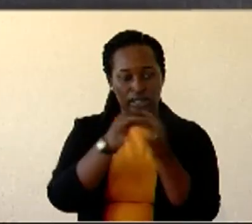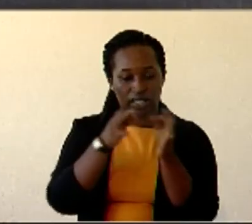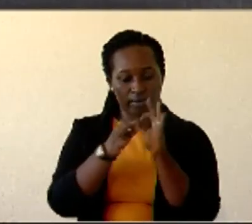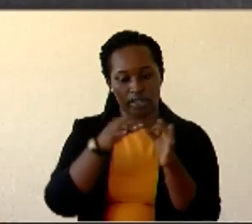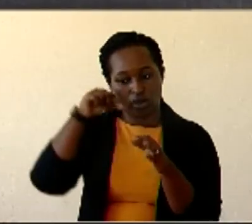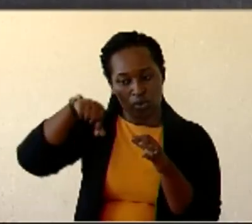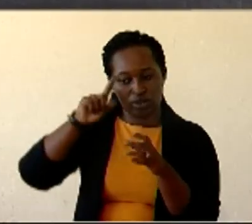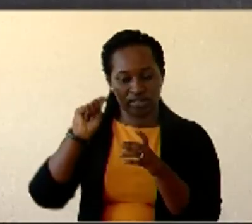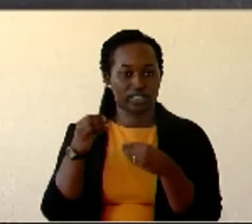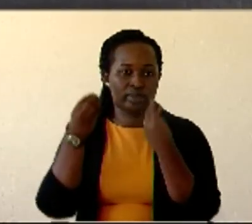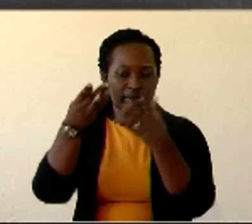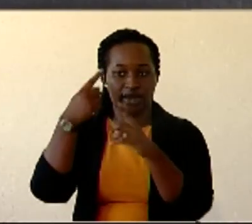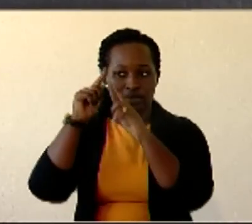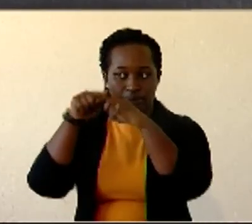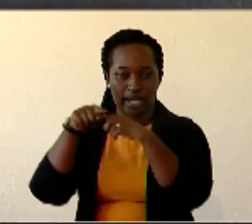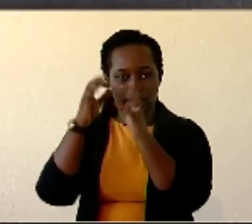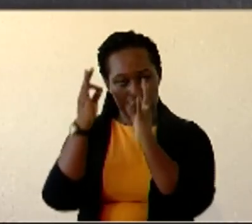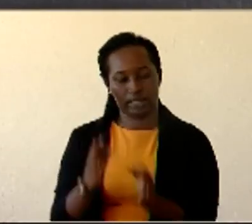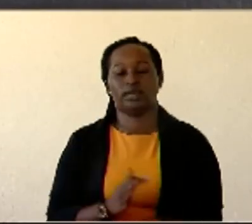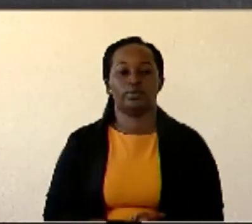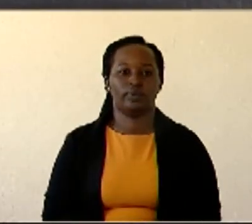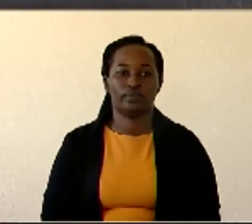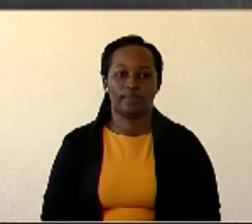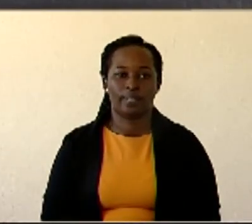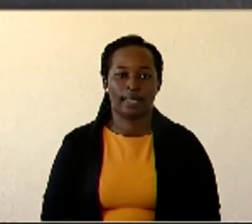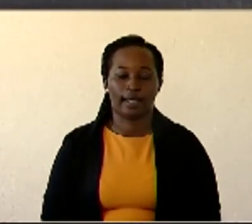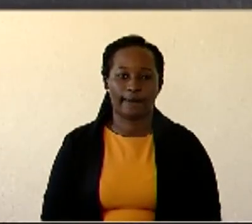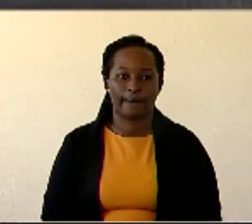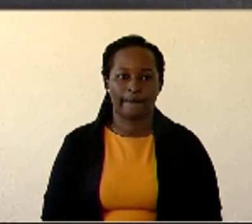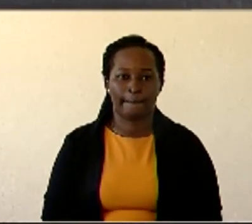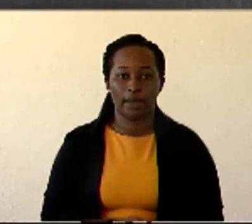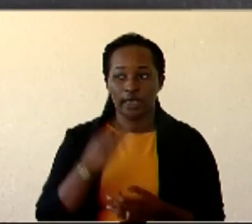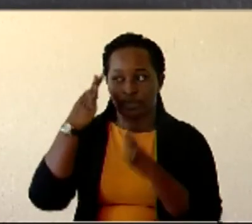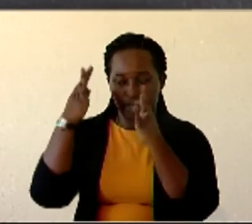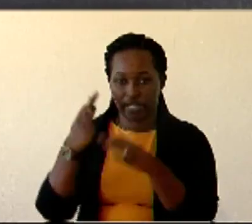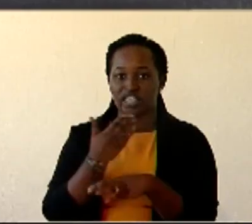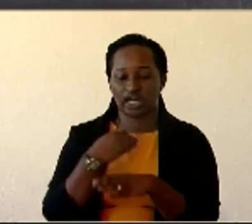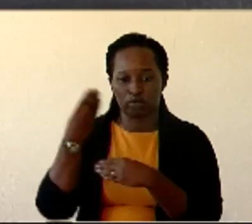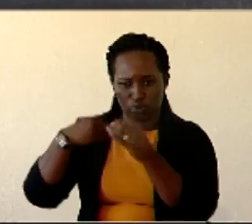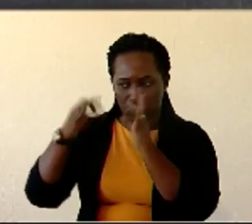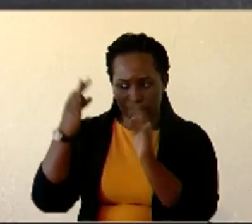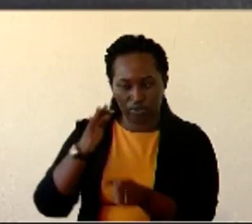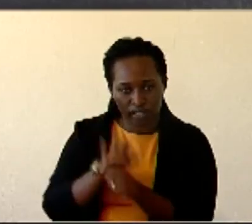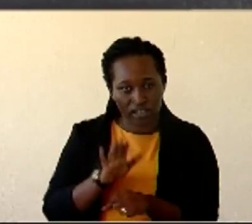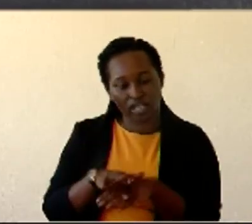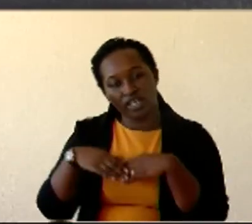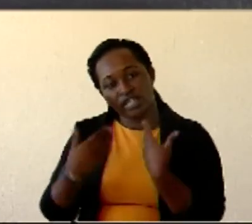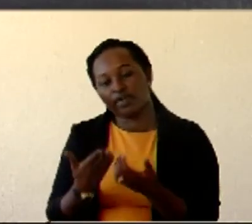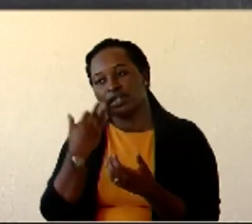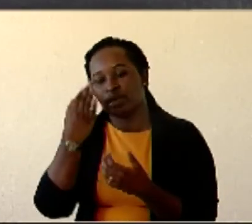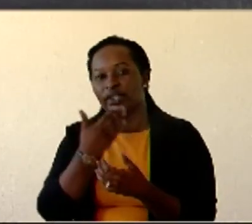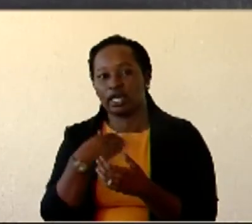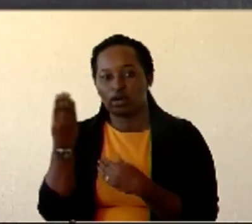farm. If a farm has a sales maximization goal objective, it will increase the supply. But if the objective